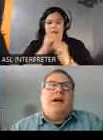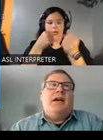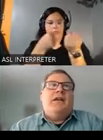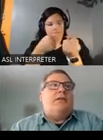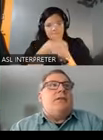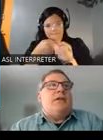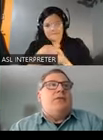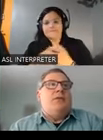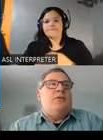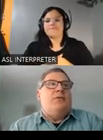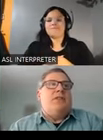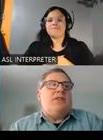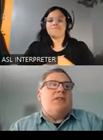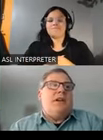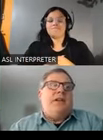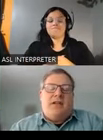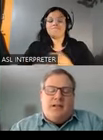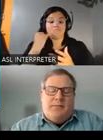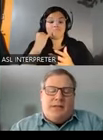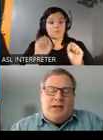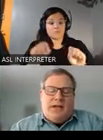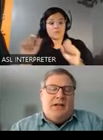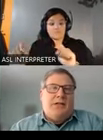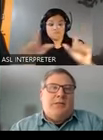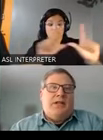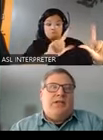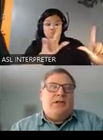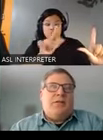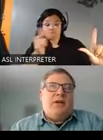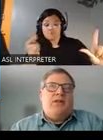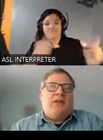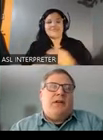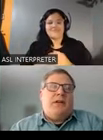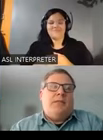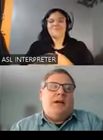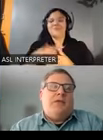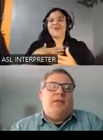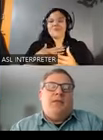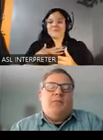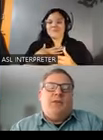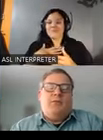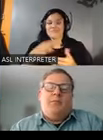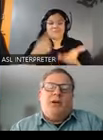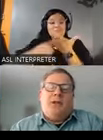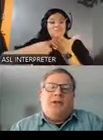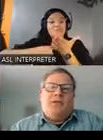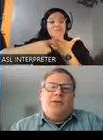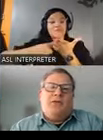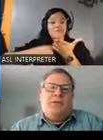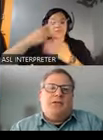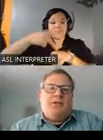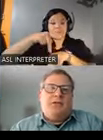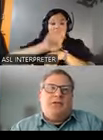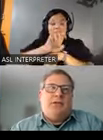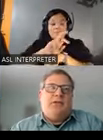And I, if we can move to the next slide, I would like to talk about our effort in PR100 to